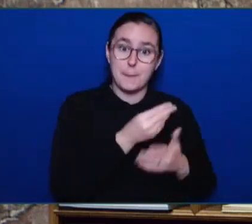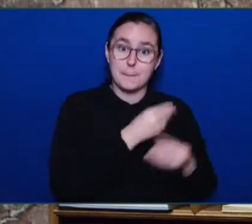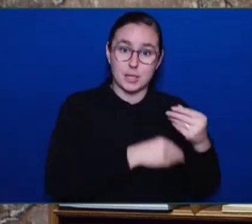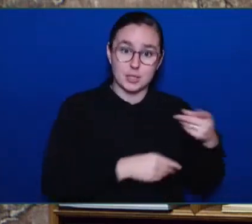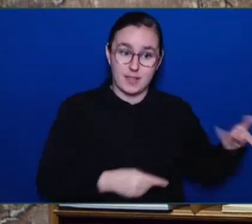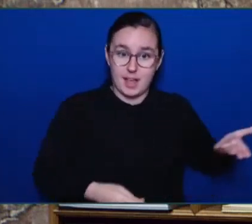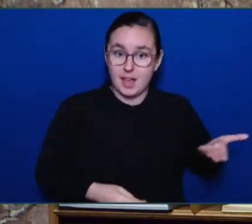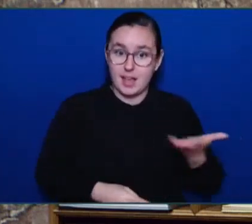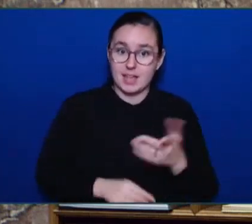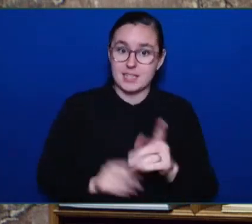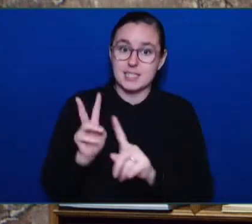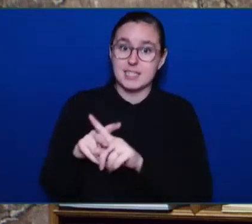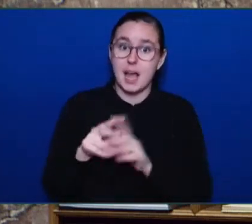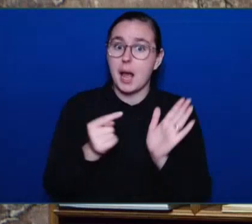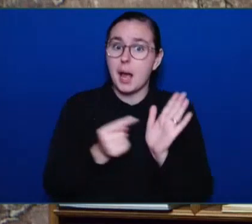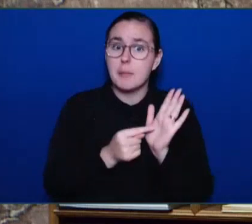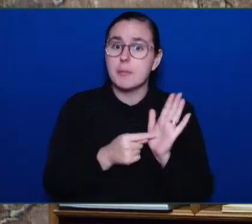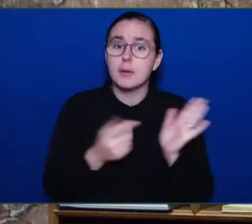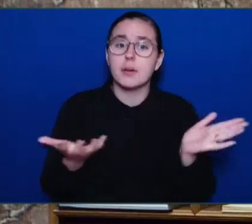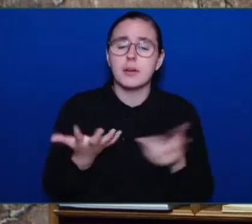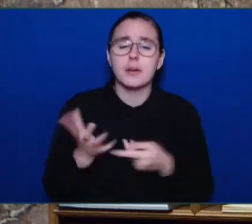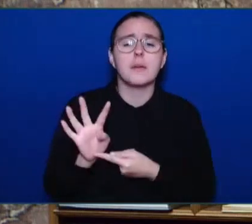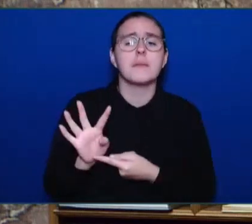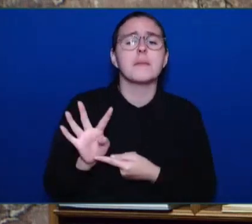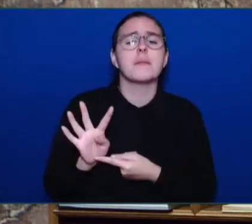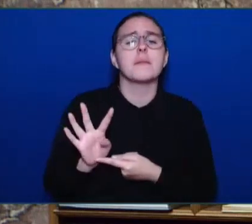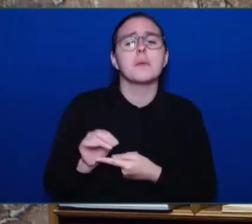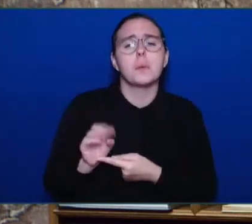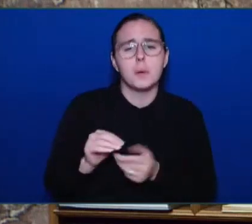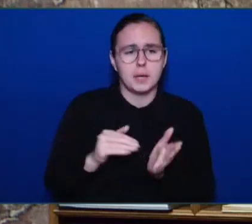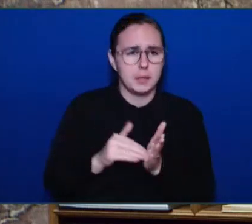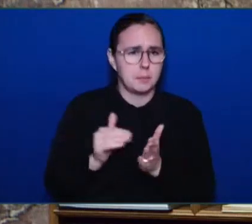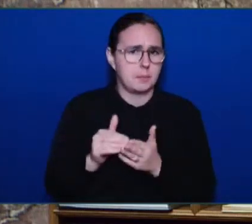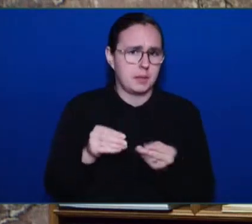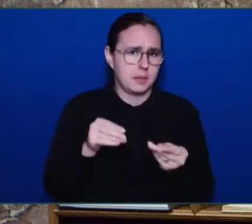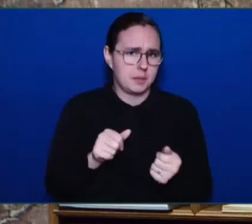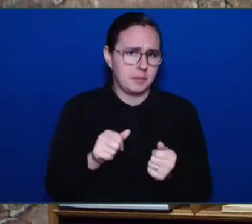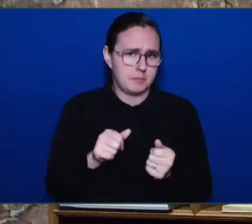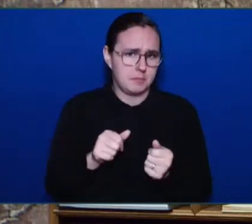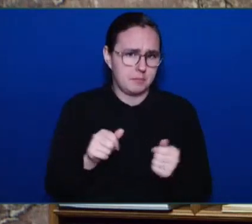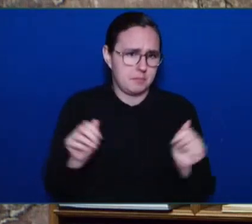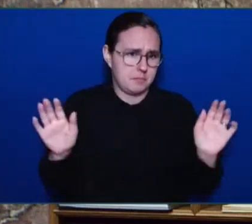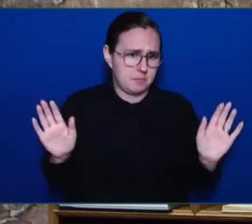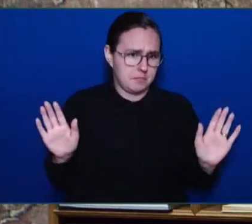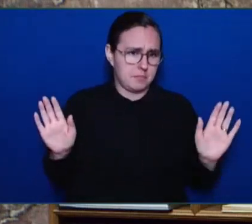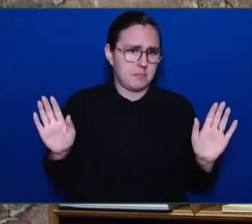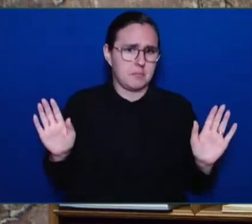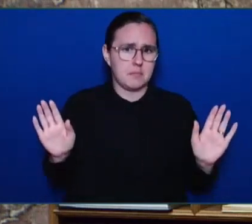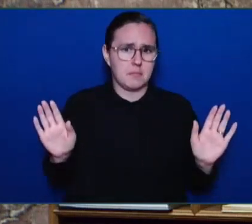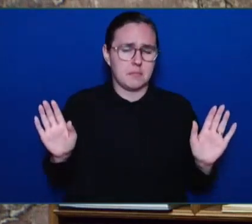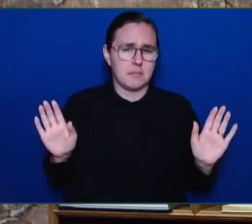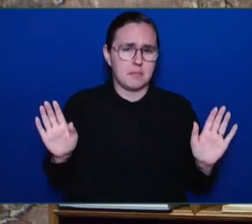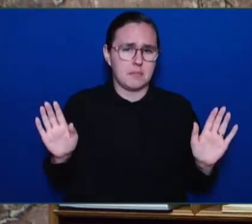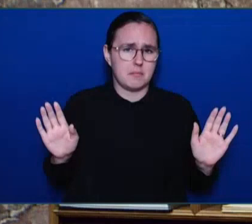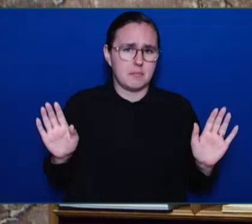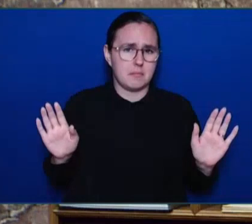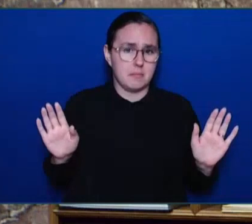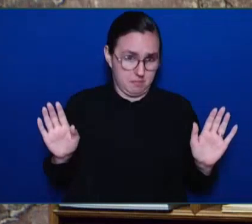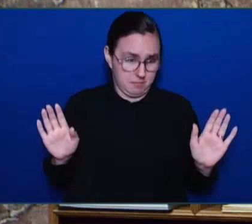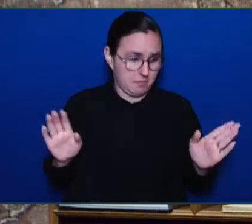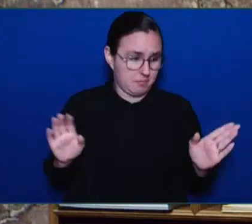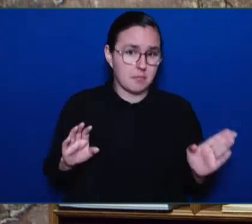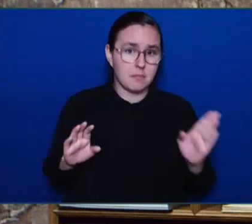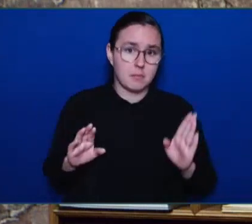$40 million, Honourable Speaker. $40 million. In 2018, when we took office, our first